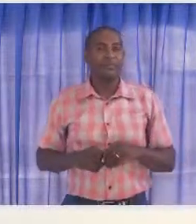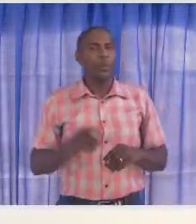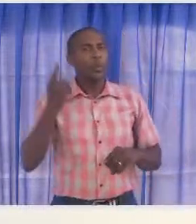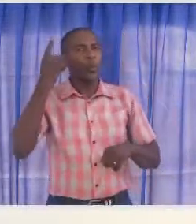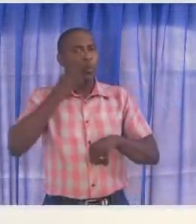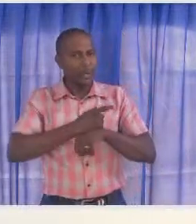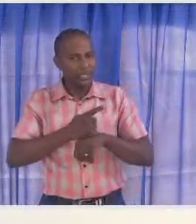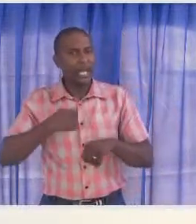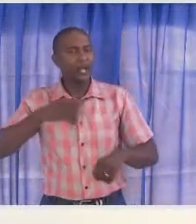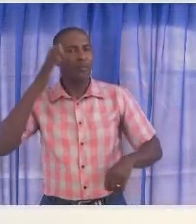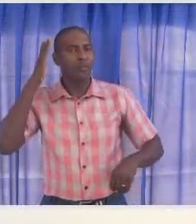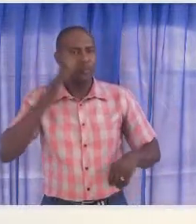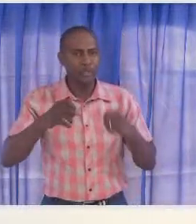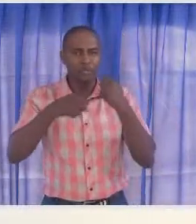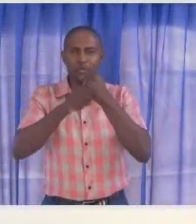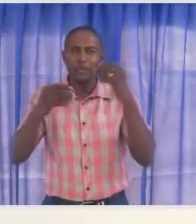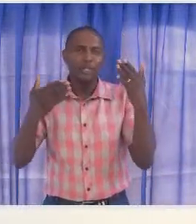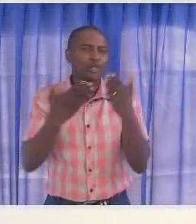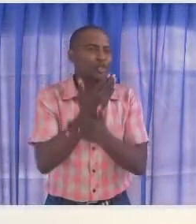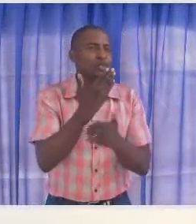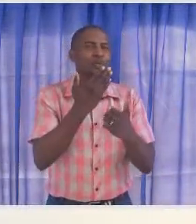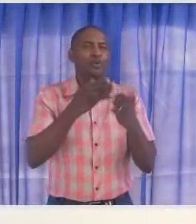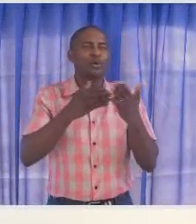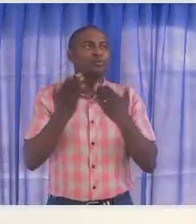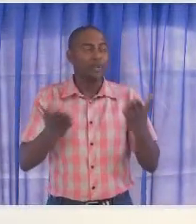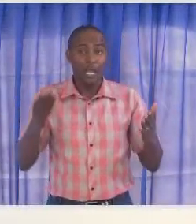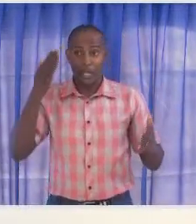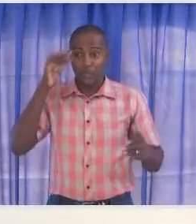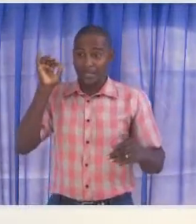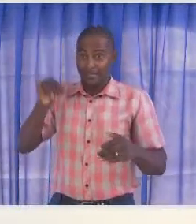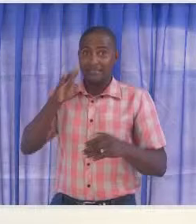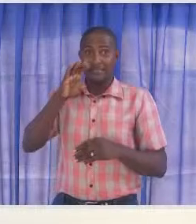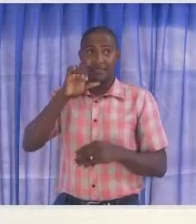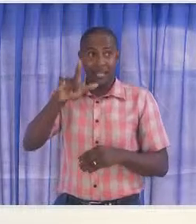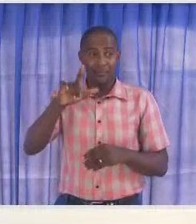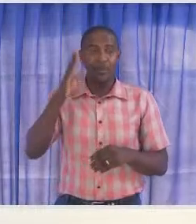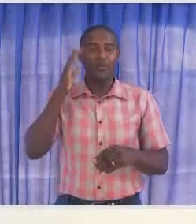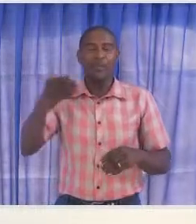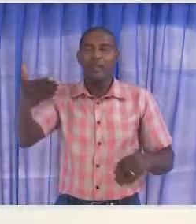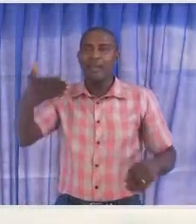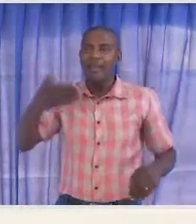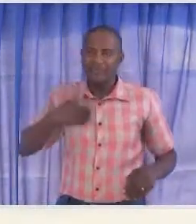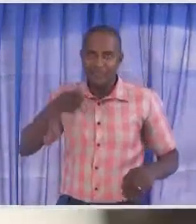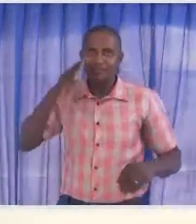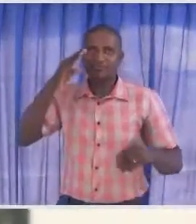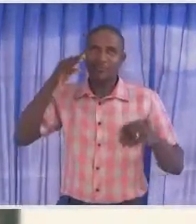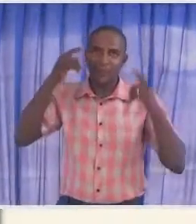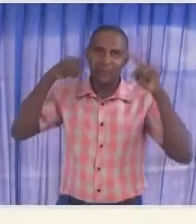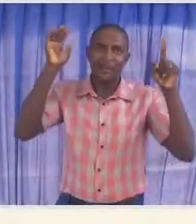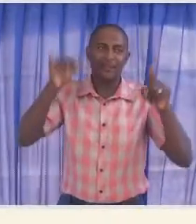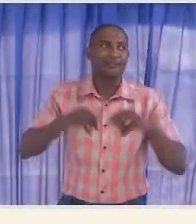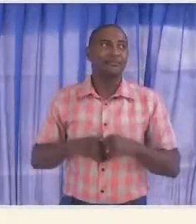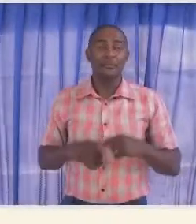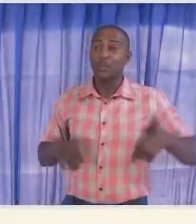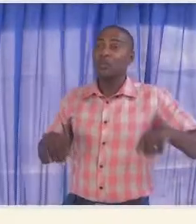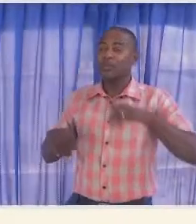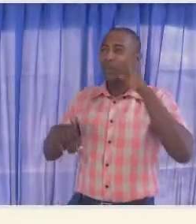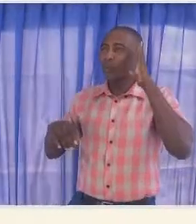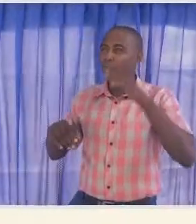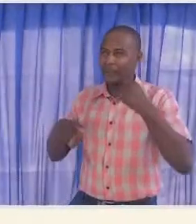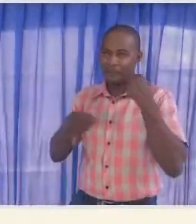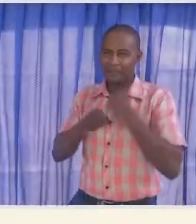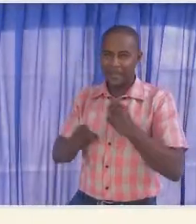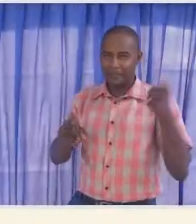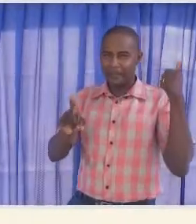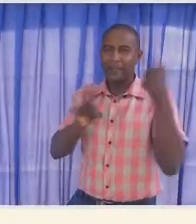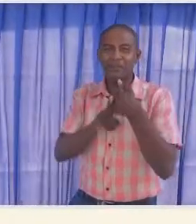day, I will create new products. I know that this lab will help me to do it. We will make an